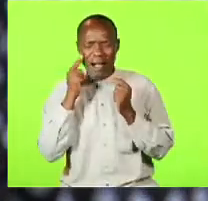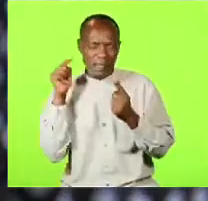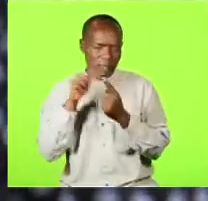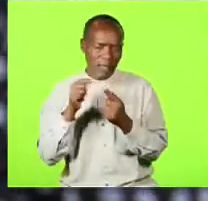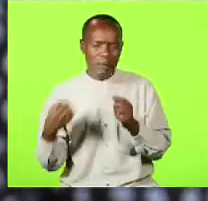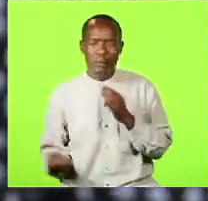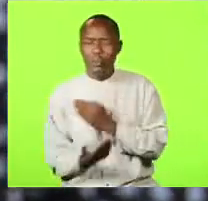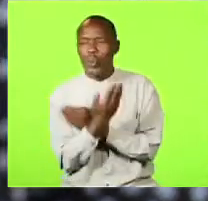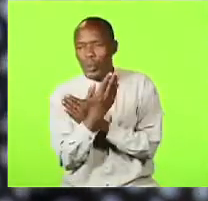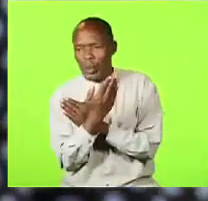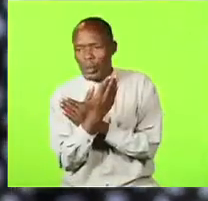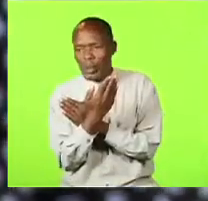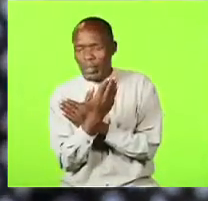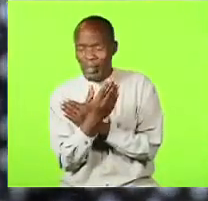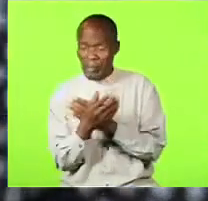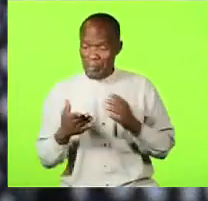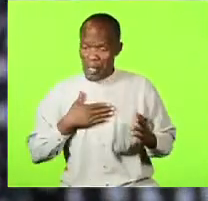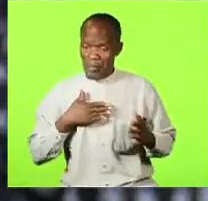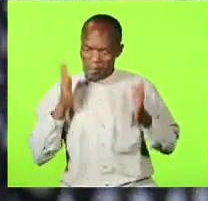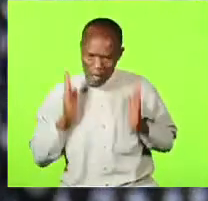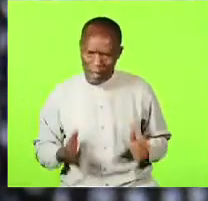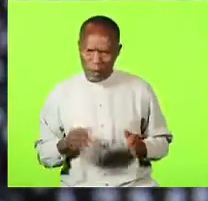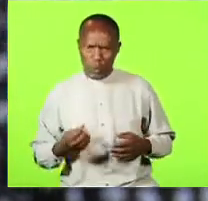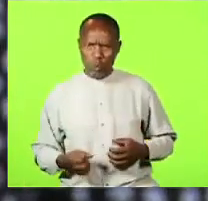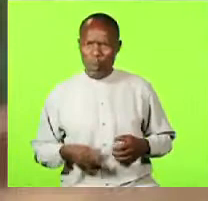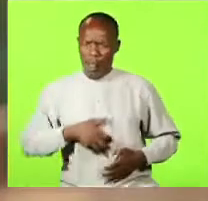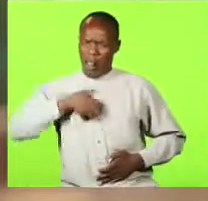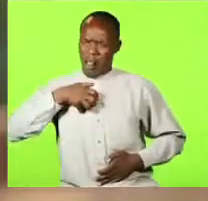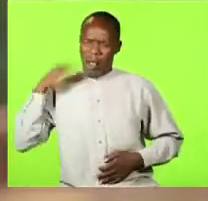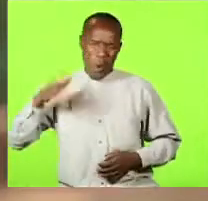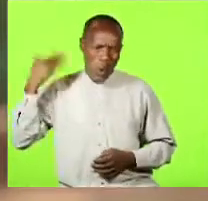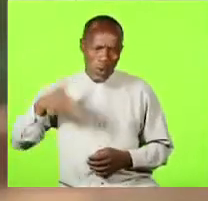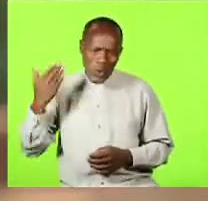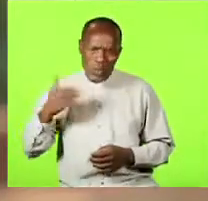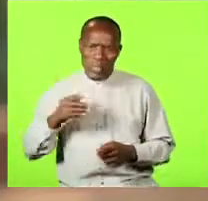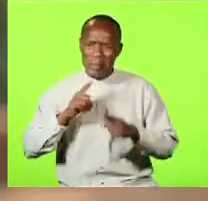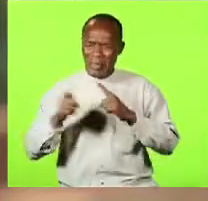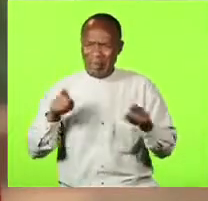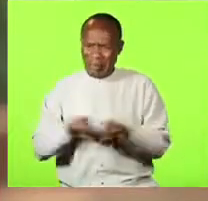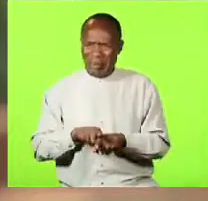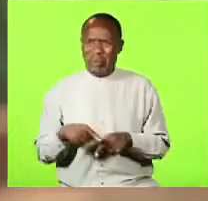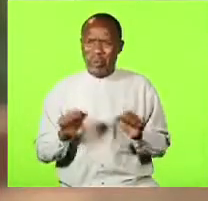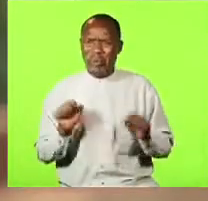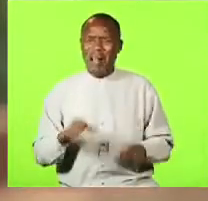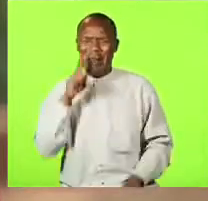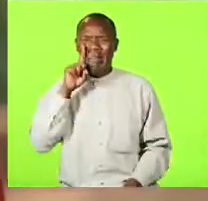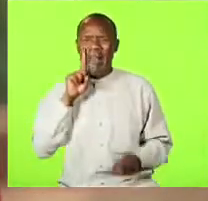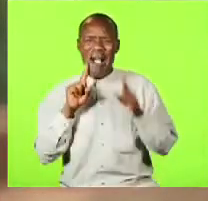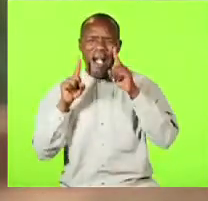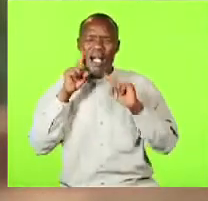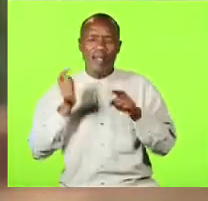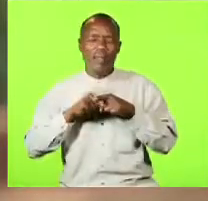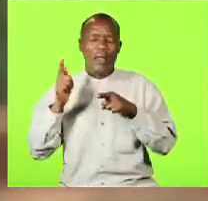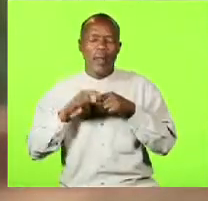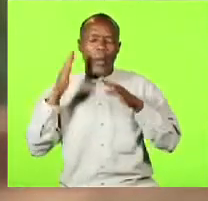subuhi mimi nikwa ni mtu wakukasirika nakikasirika wawu tajua kwa sababu nitalia paka nitosheke